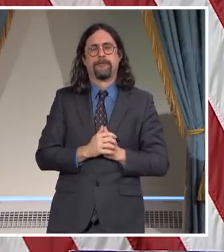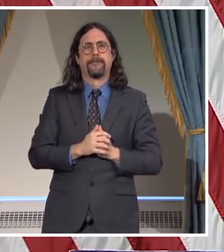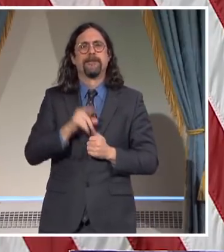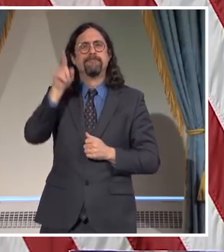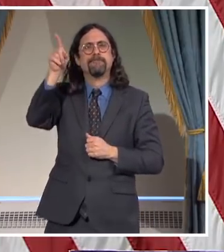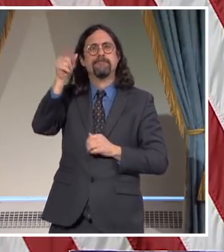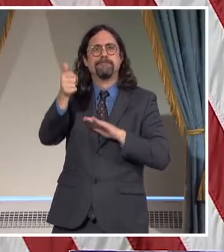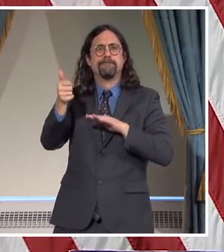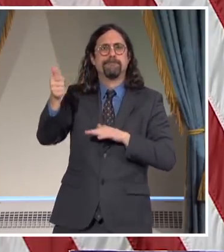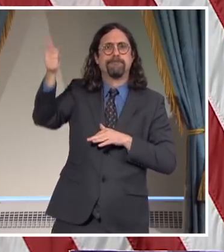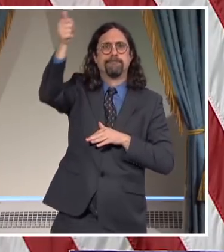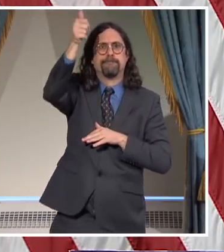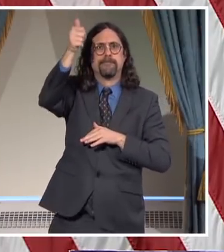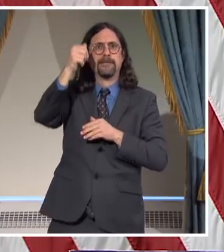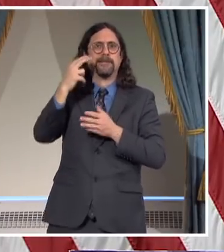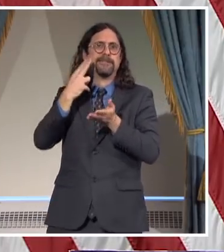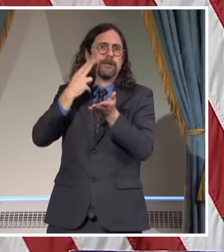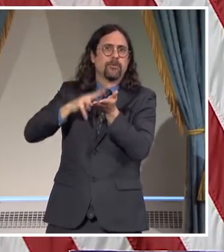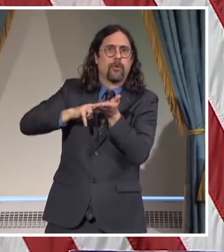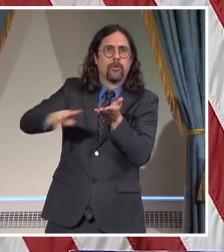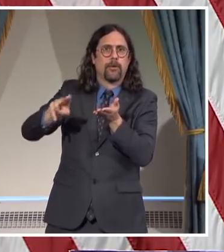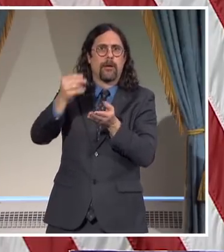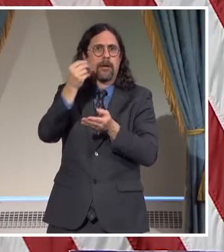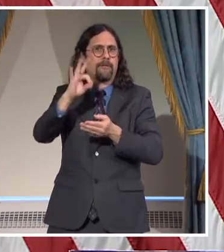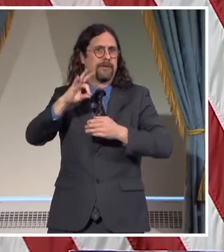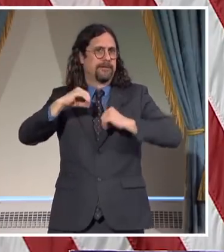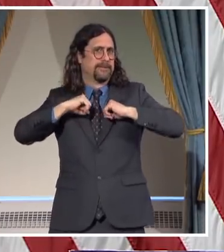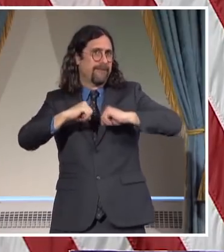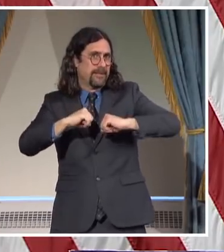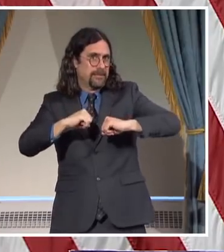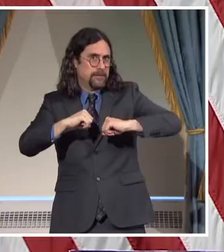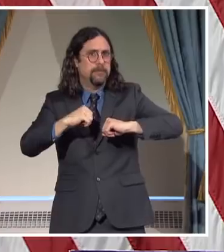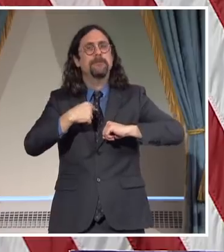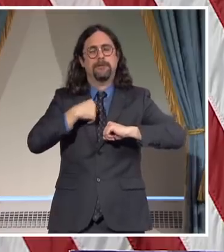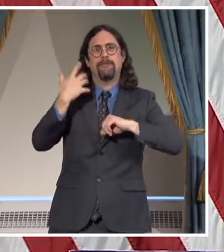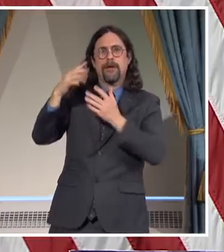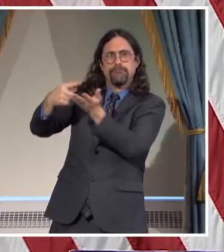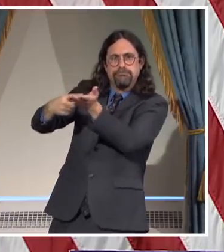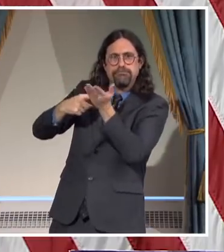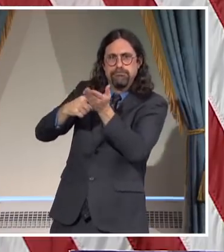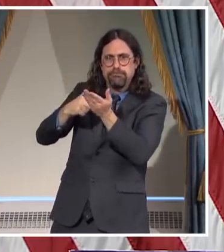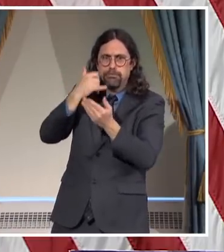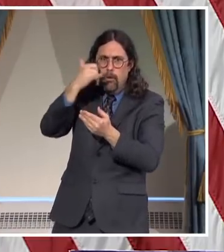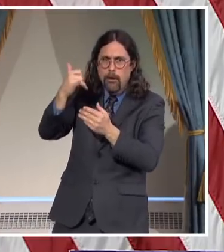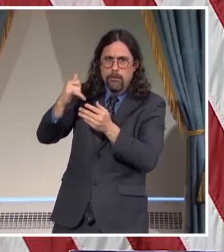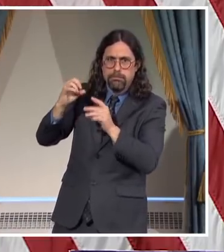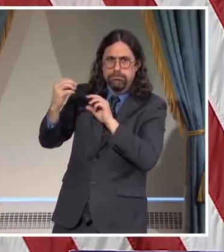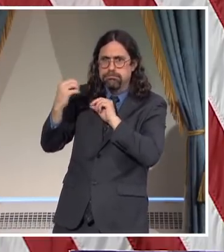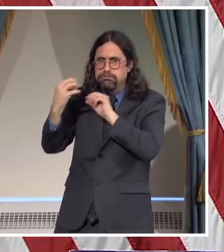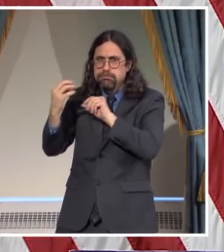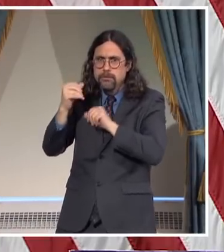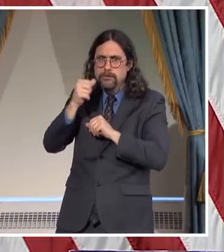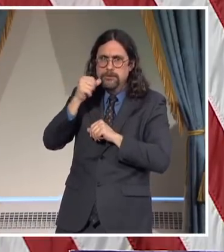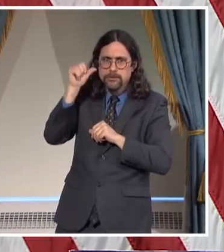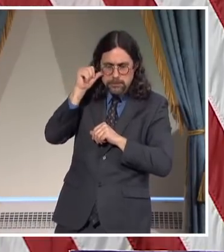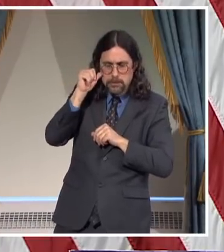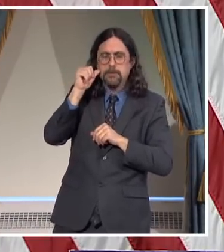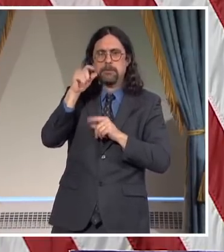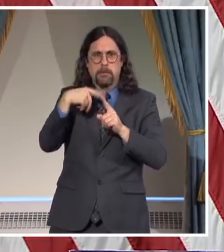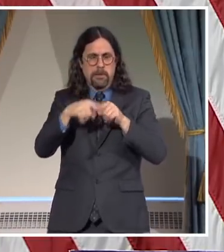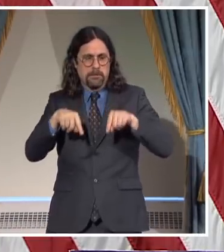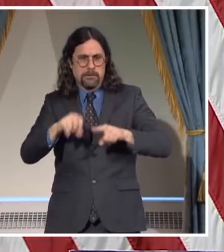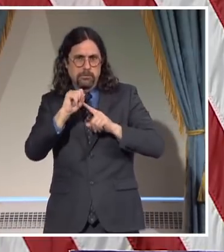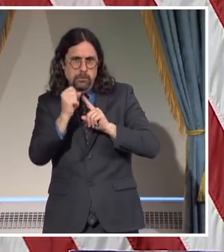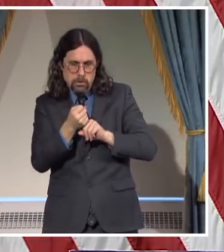them for the supplies and the troops that we're starting to come in from the United States military to play a crucial role. There is some